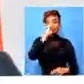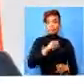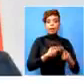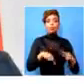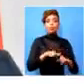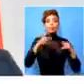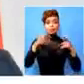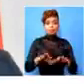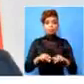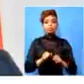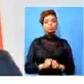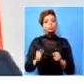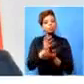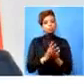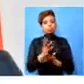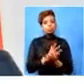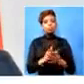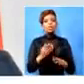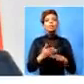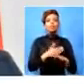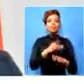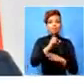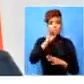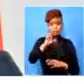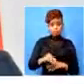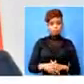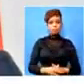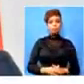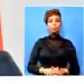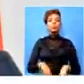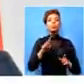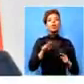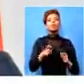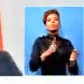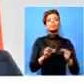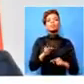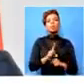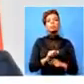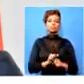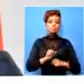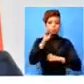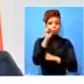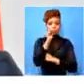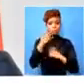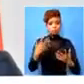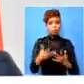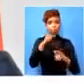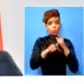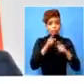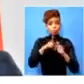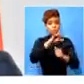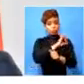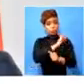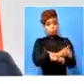you asked it. We marched to the offices of the National Prosecuting Authority long before the president